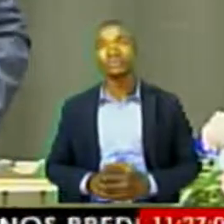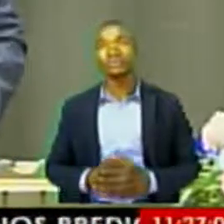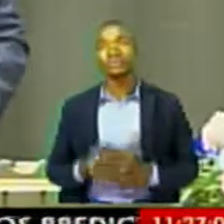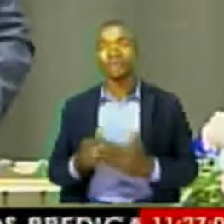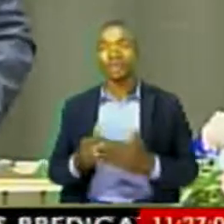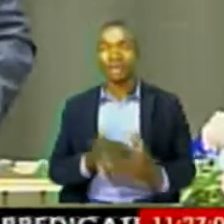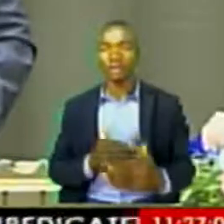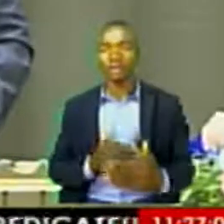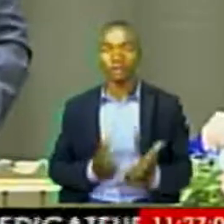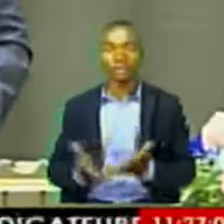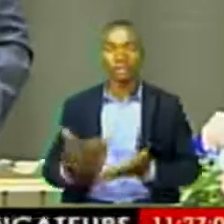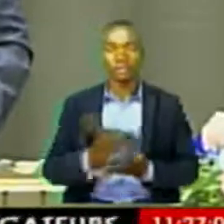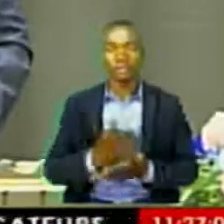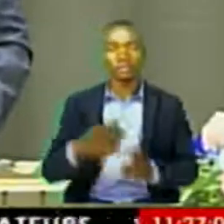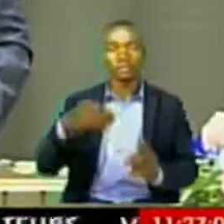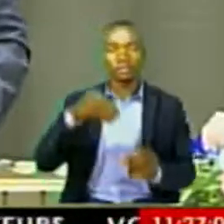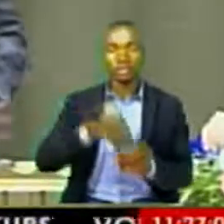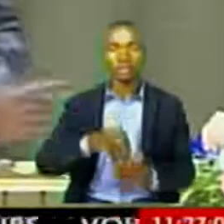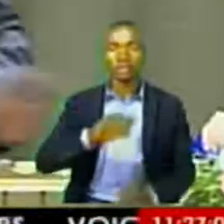dare to get your plan.